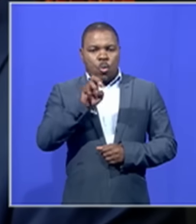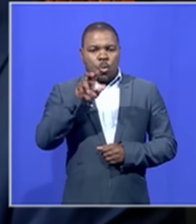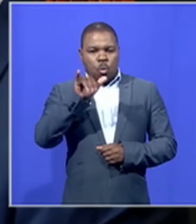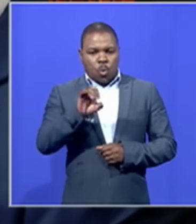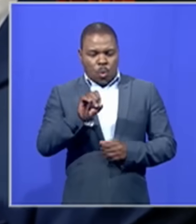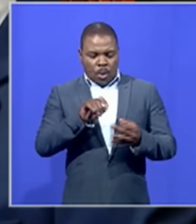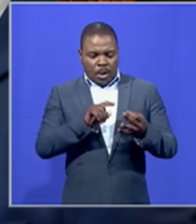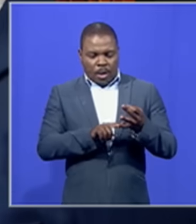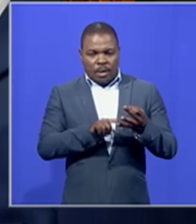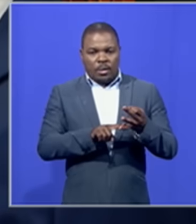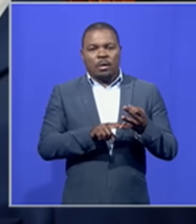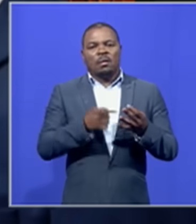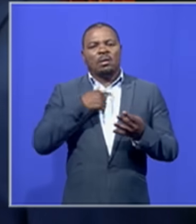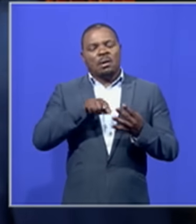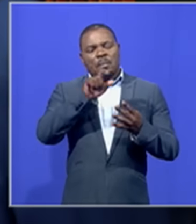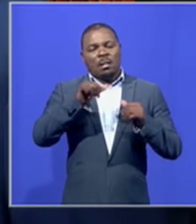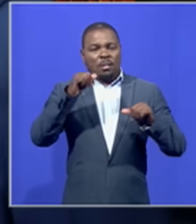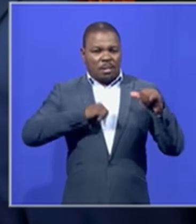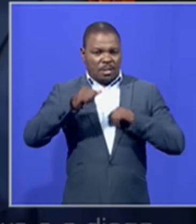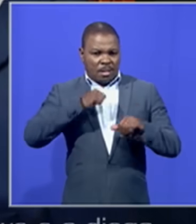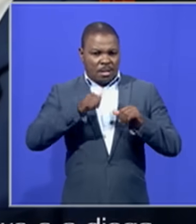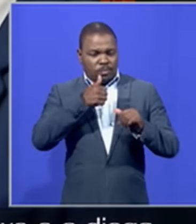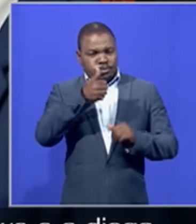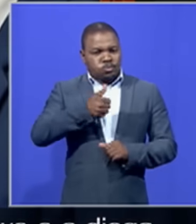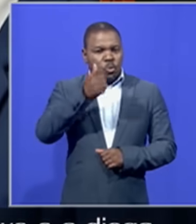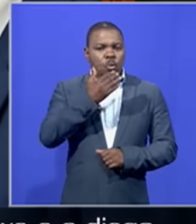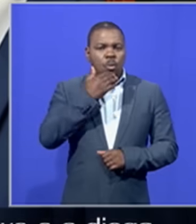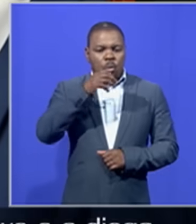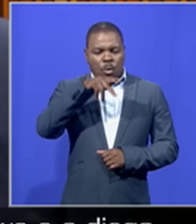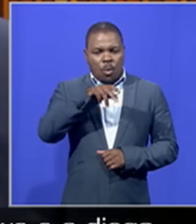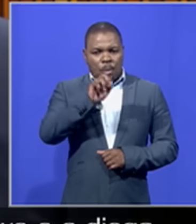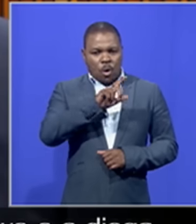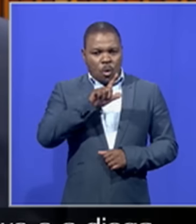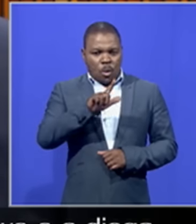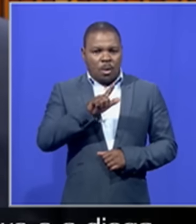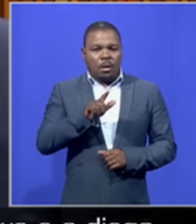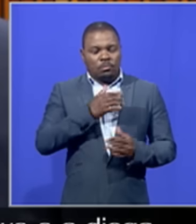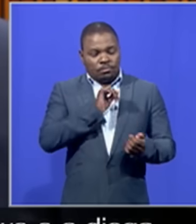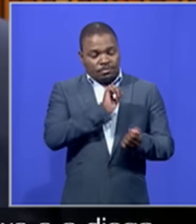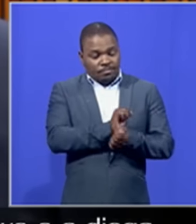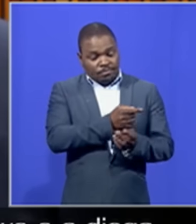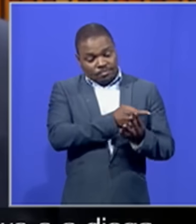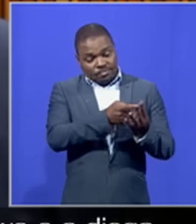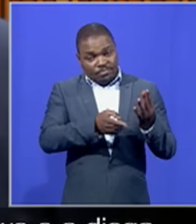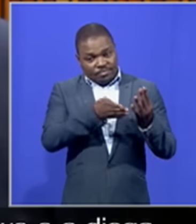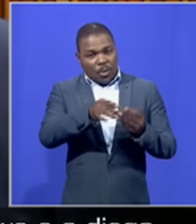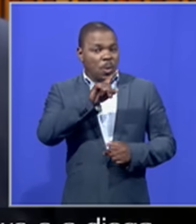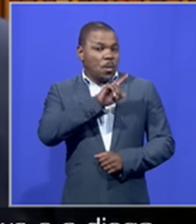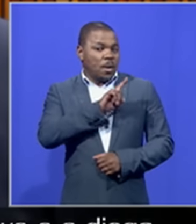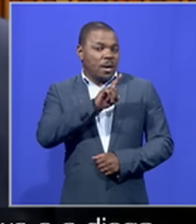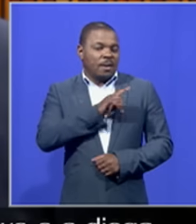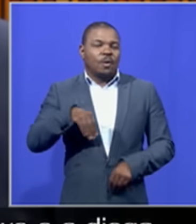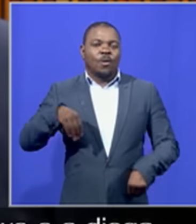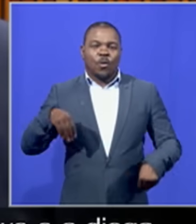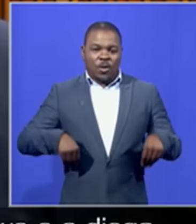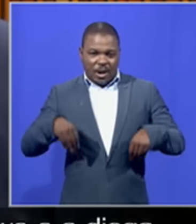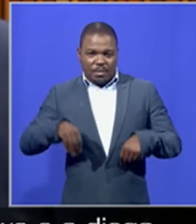mohlankedi mogolo wa maloba wa motšwa o sa swere Russell Paul ba lebanwe ke ditatofatšo tša bomenetša